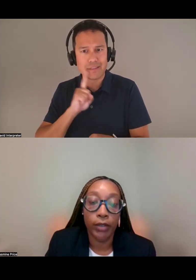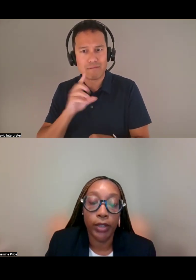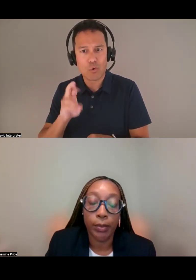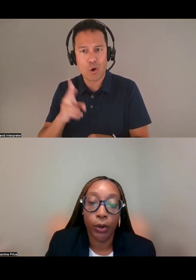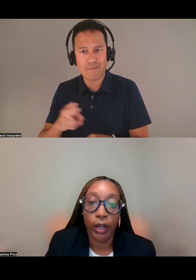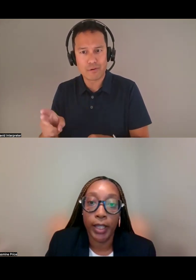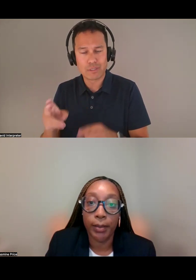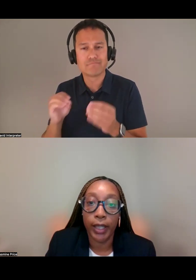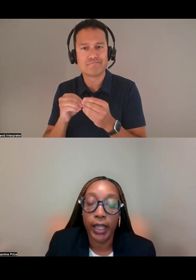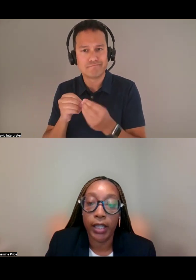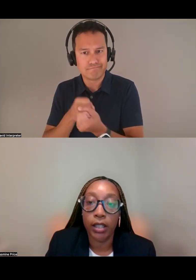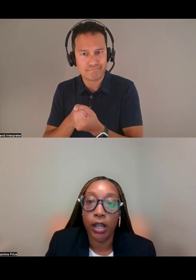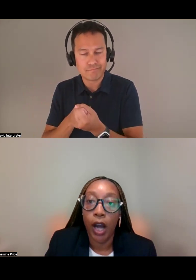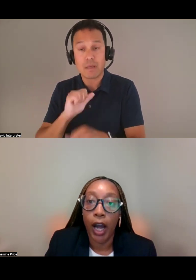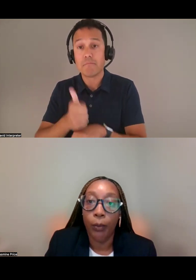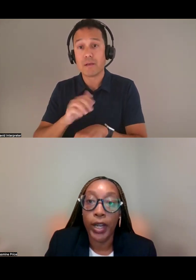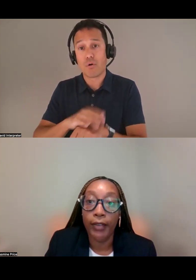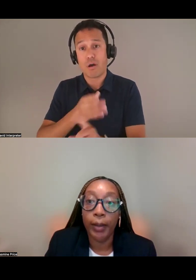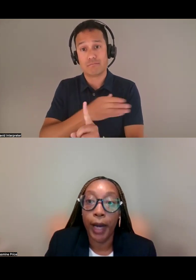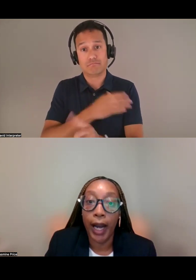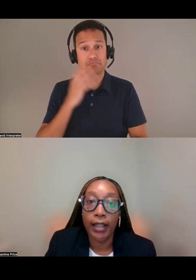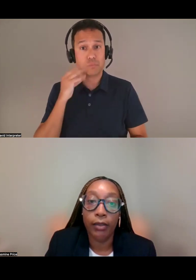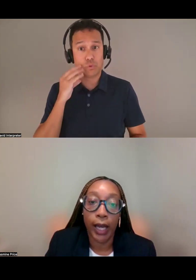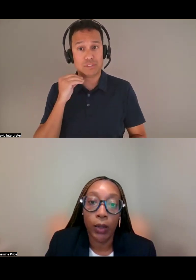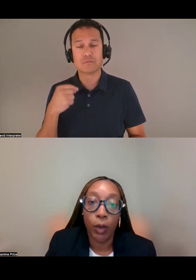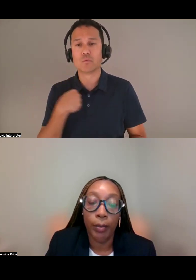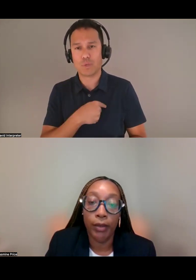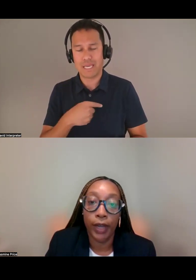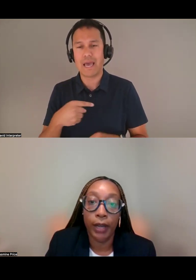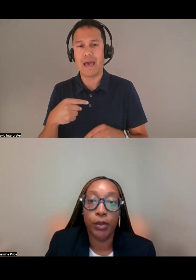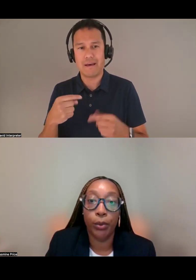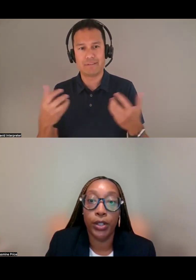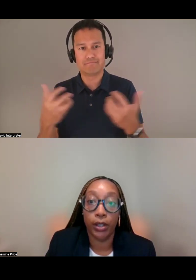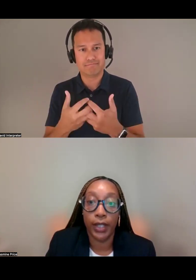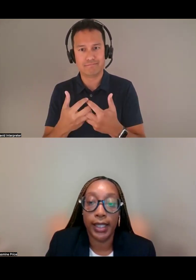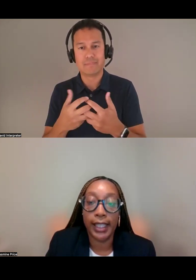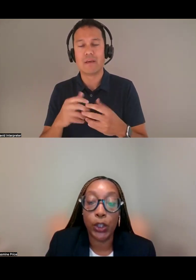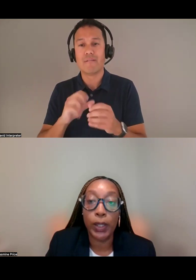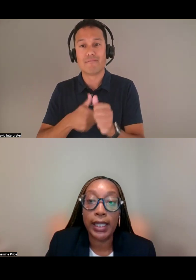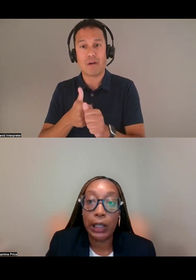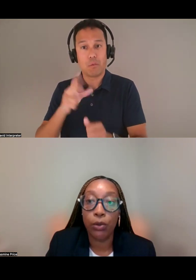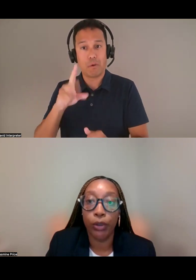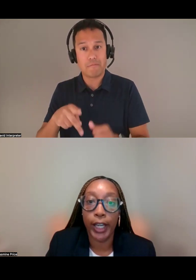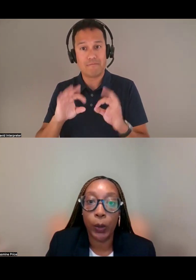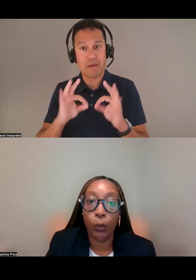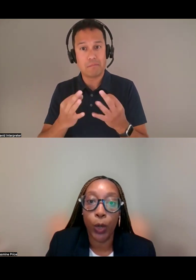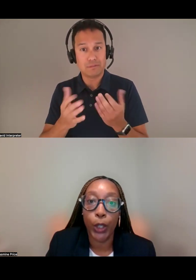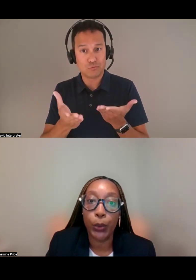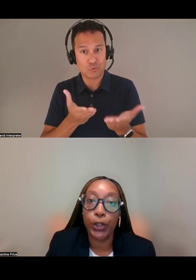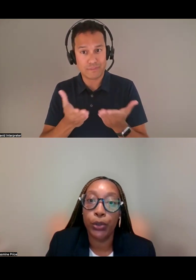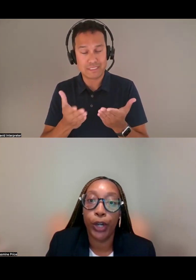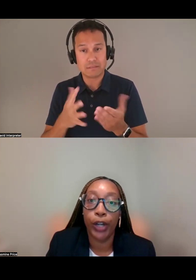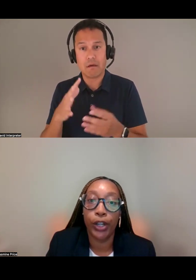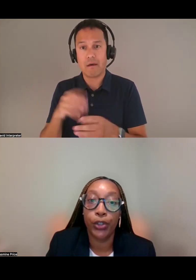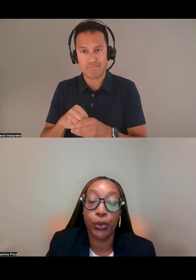on previous program experience, we have combined the follow-up and family support services into a single grant award